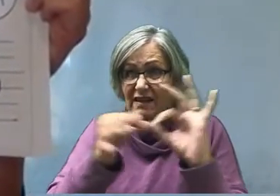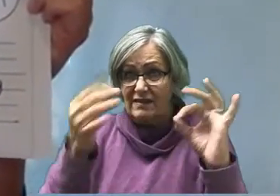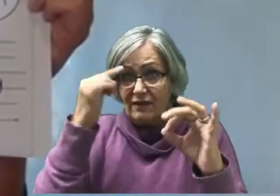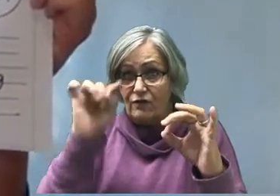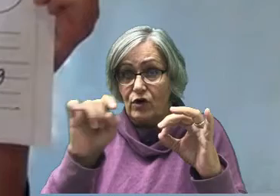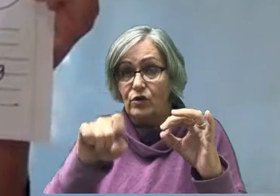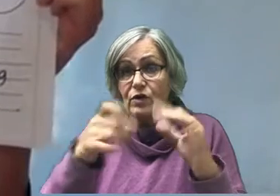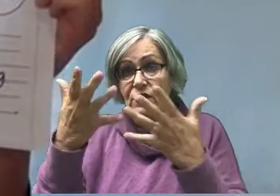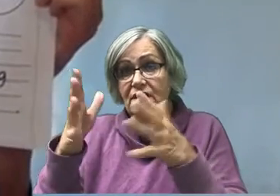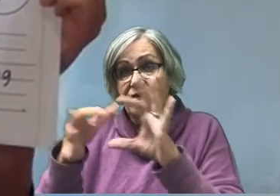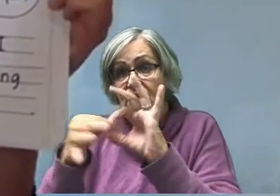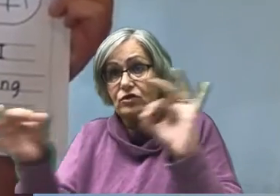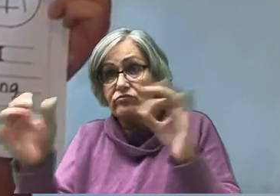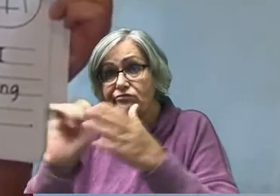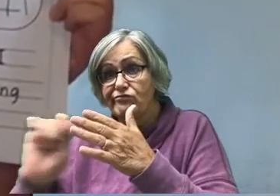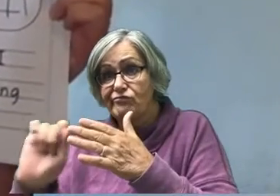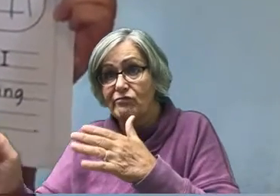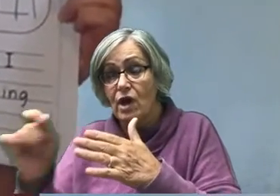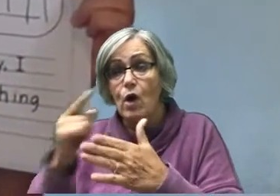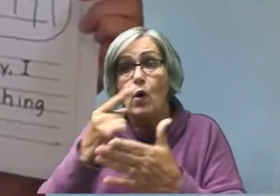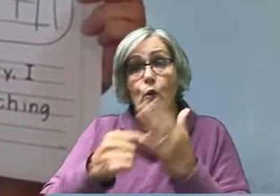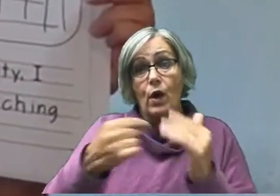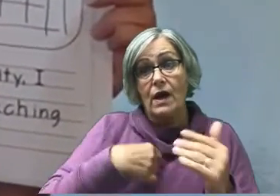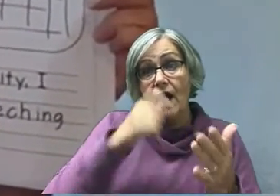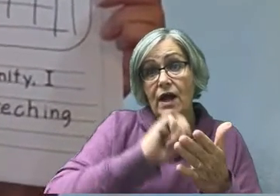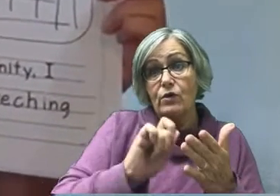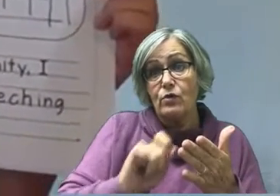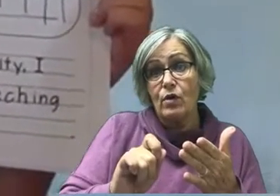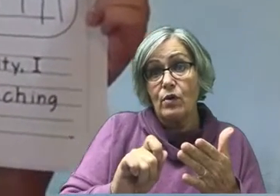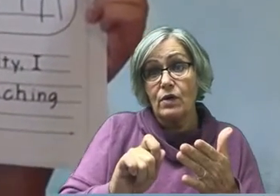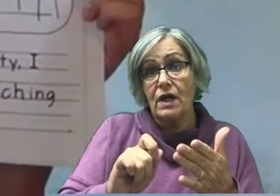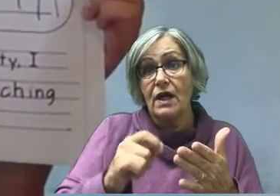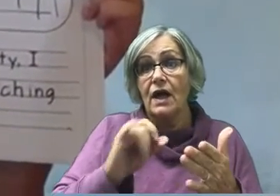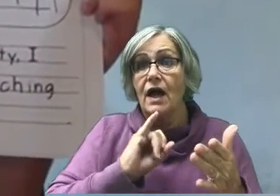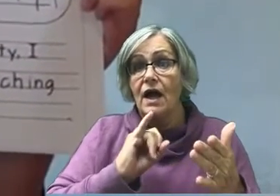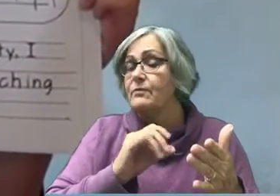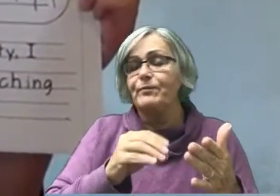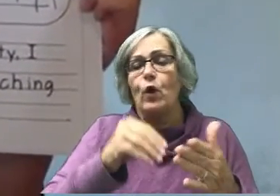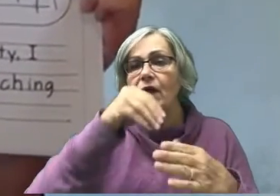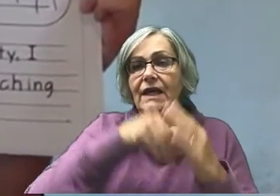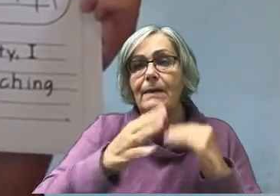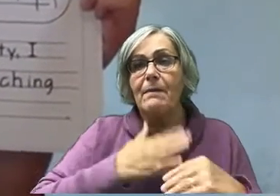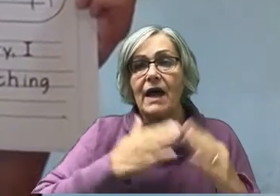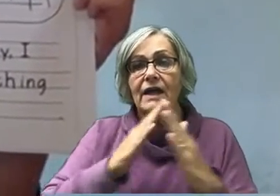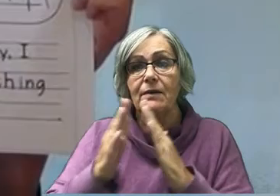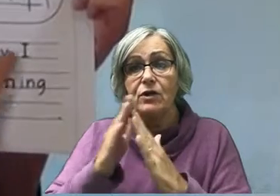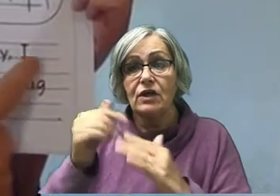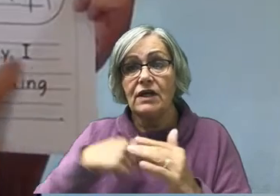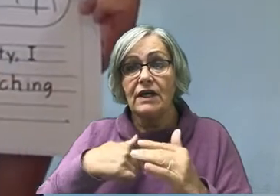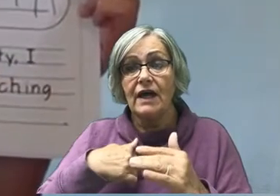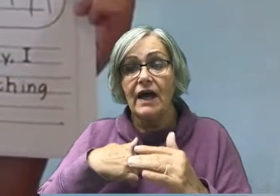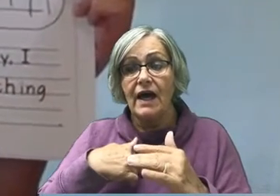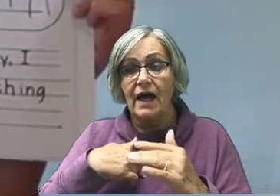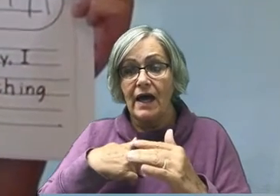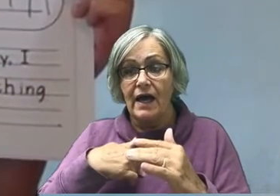you, and then you were to finish it. And what I wrote was, in my